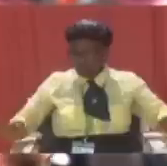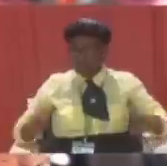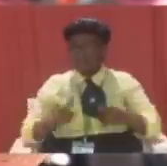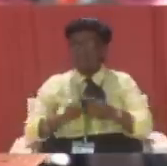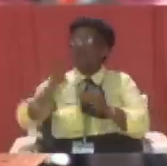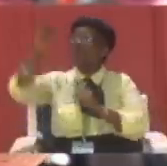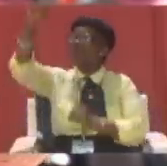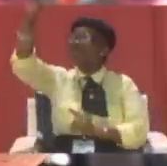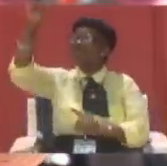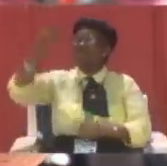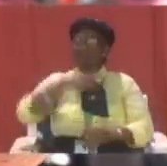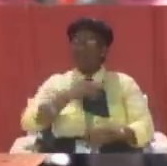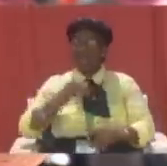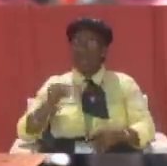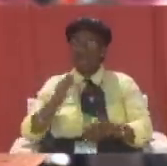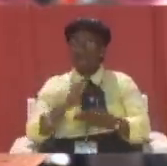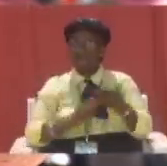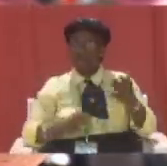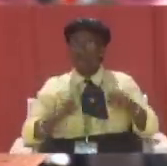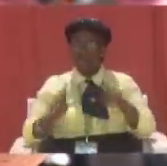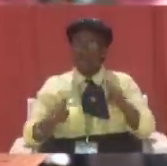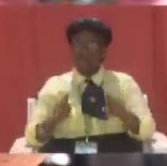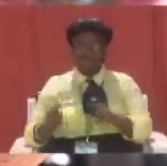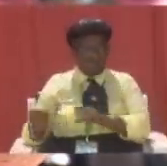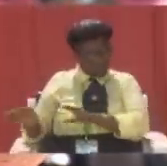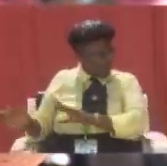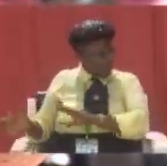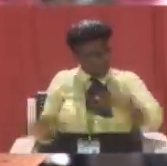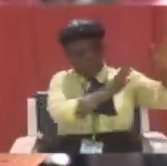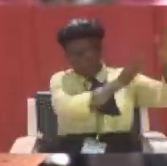and some people were driving away the children,